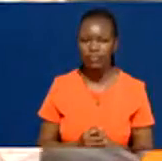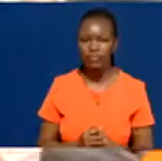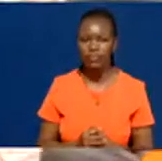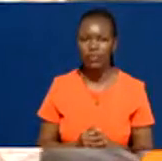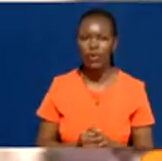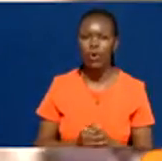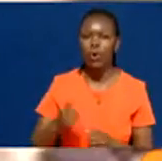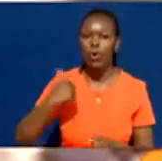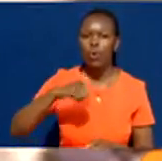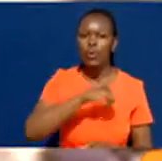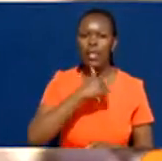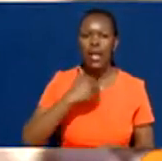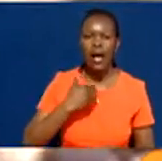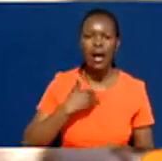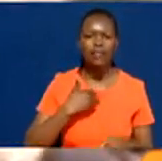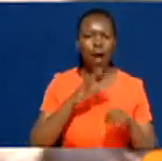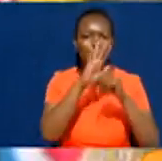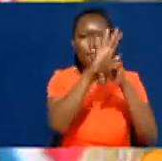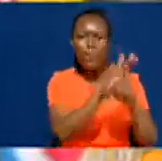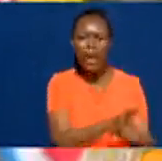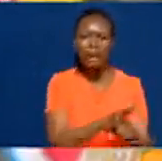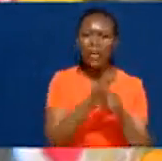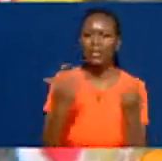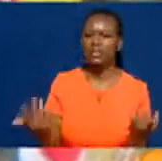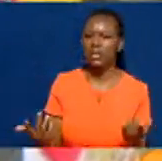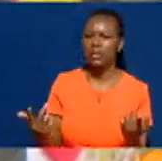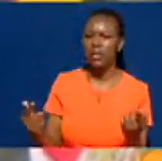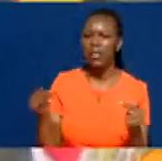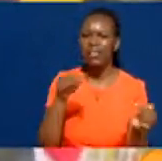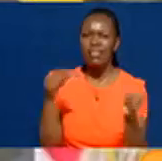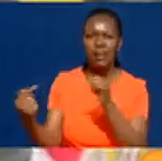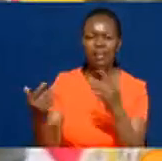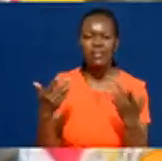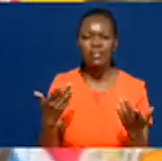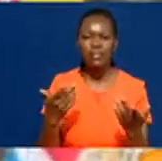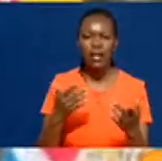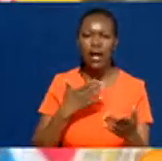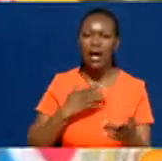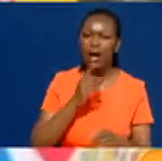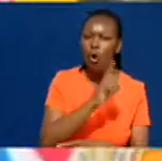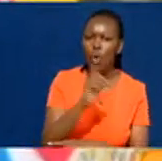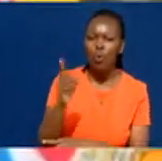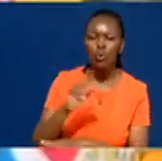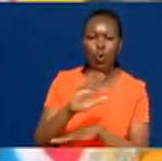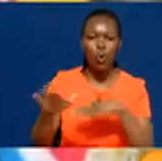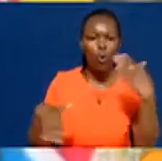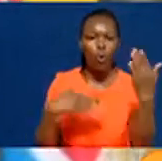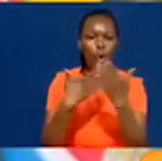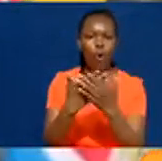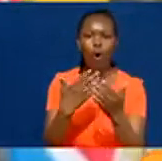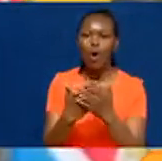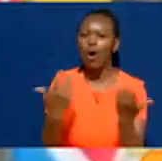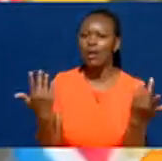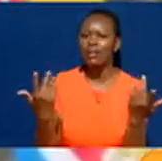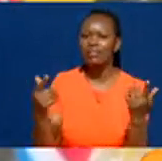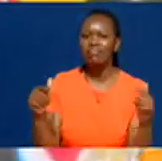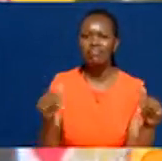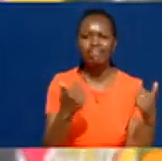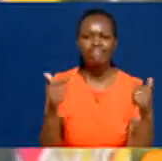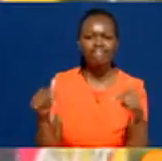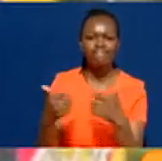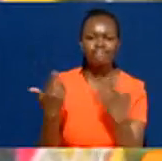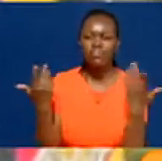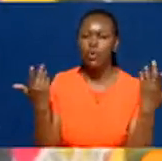There was blackmail, threats, intimidation, and all manner of attempts